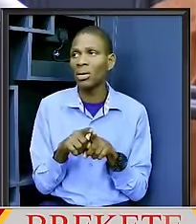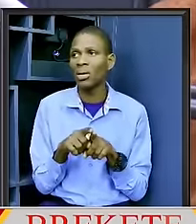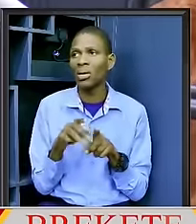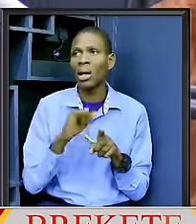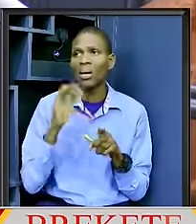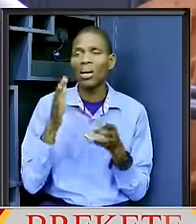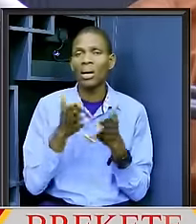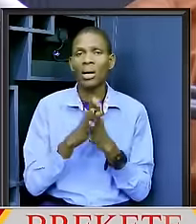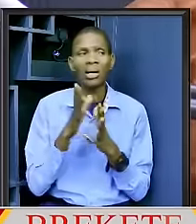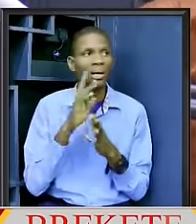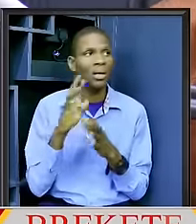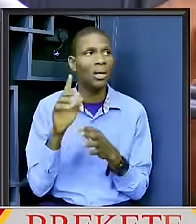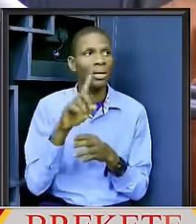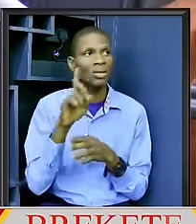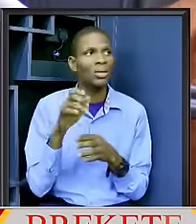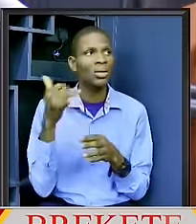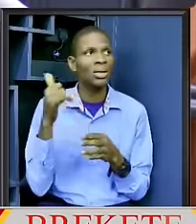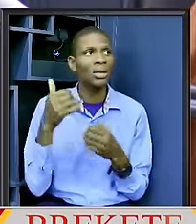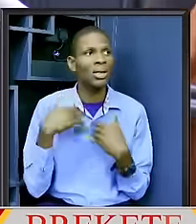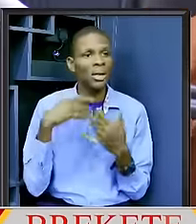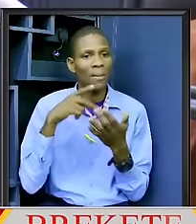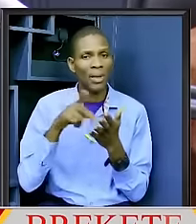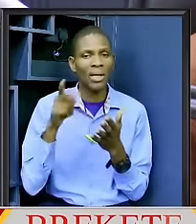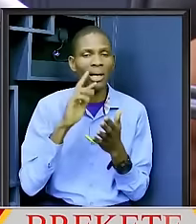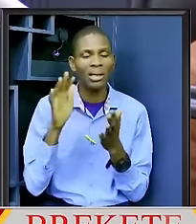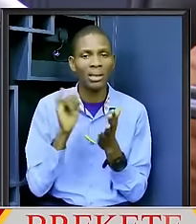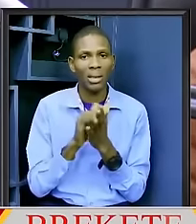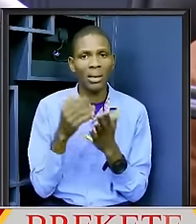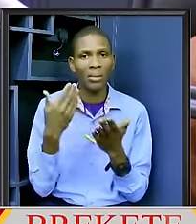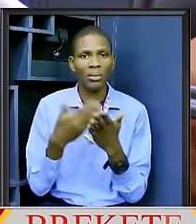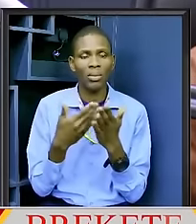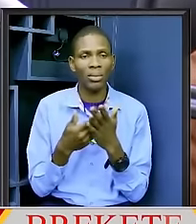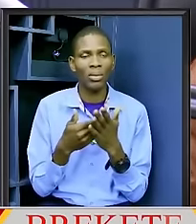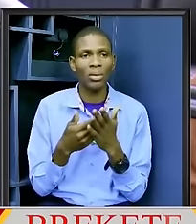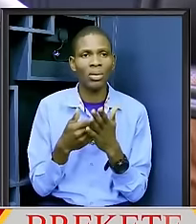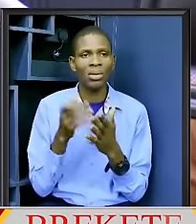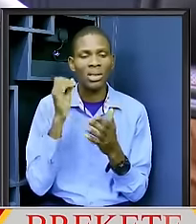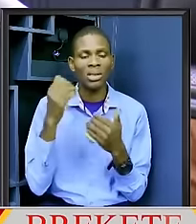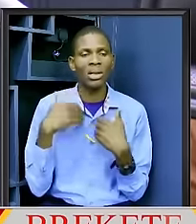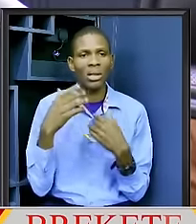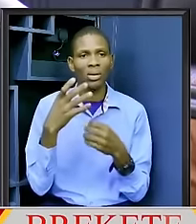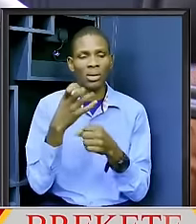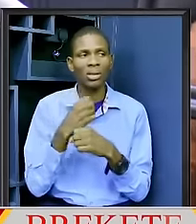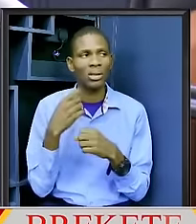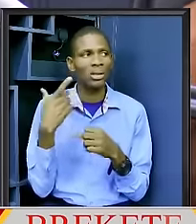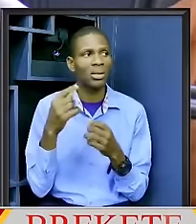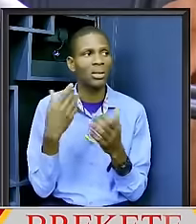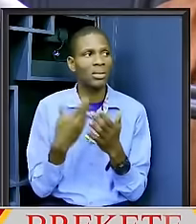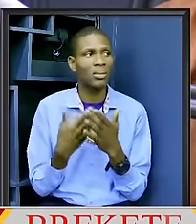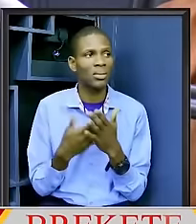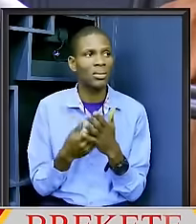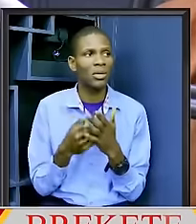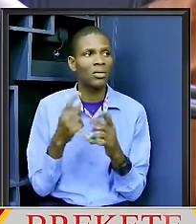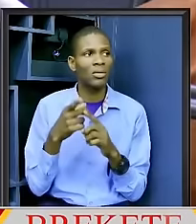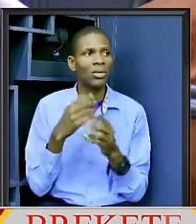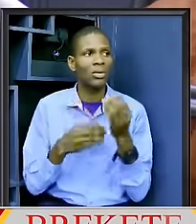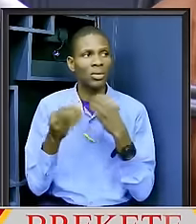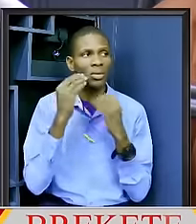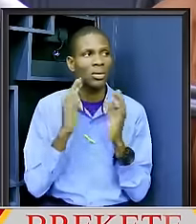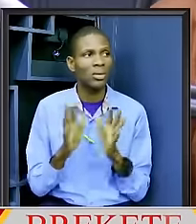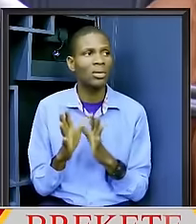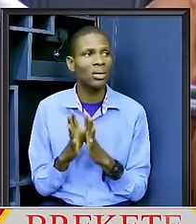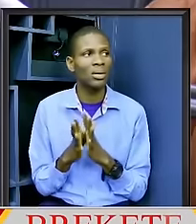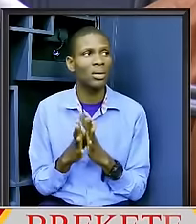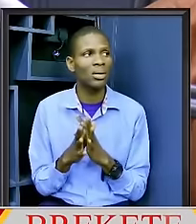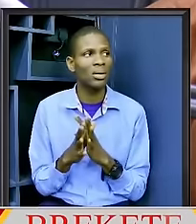I'm going to ask her questions. They have paid her that money. She has collected that money from the customers. Yes,